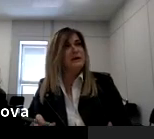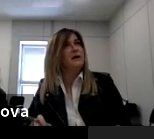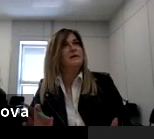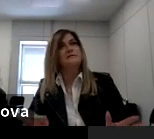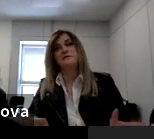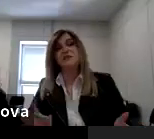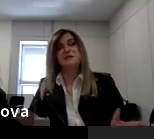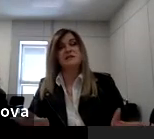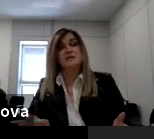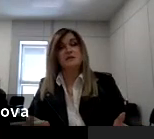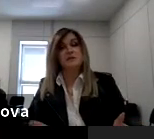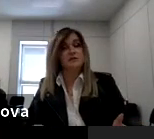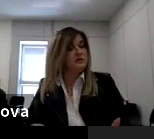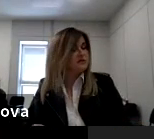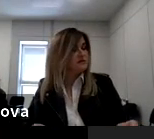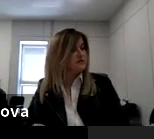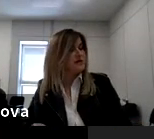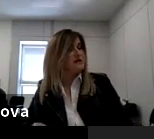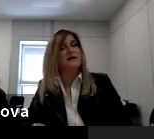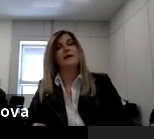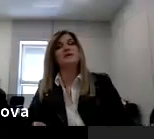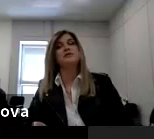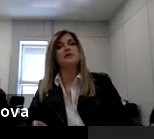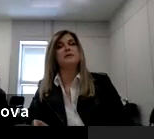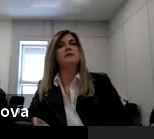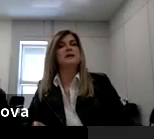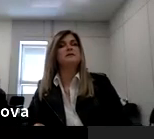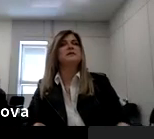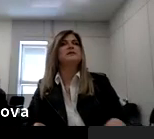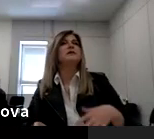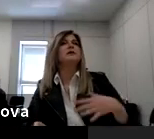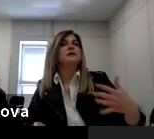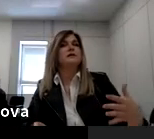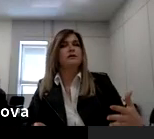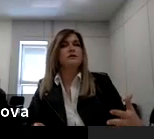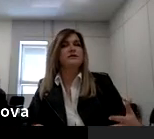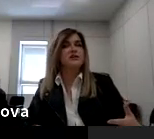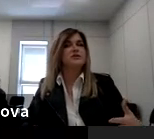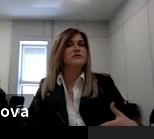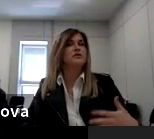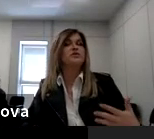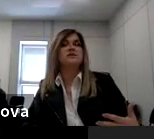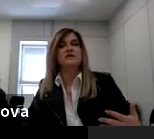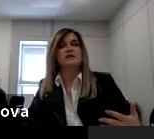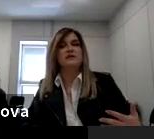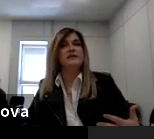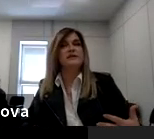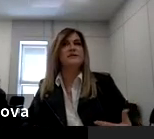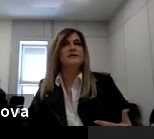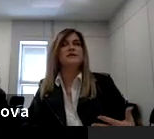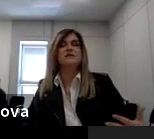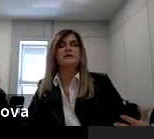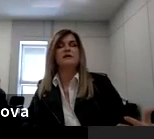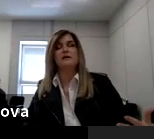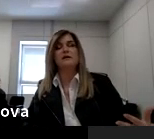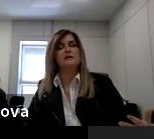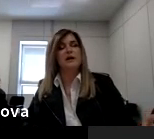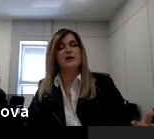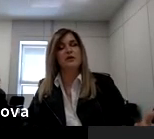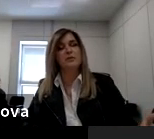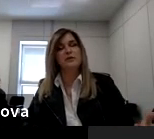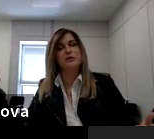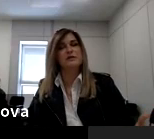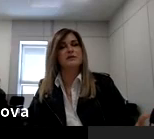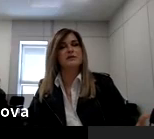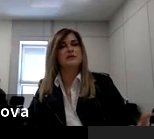Some of them are 50, 60 years old, so they are, you know, implementing the old-fashioned GOST standards.